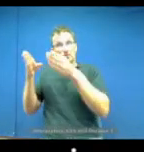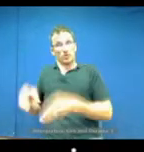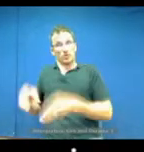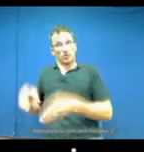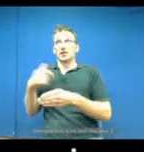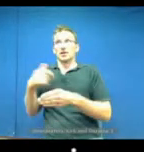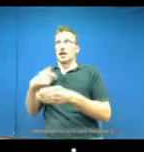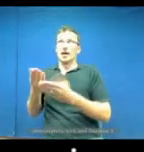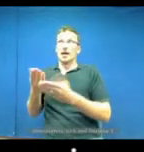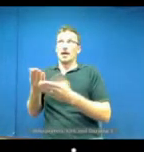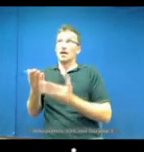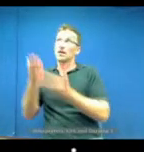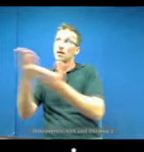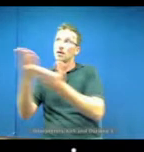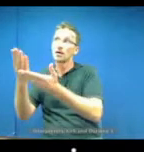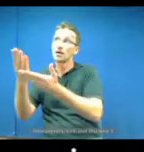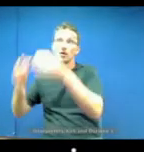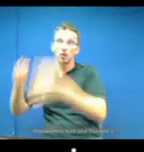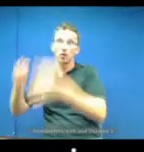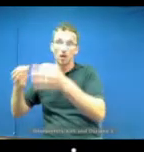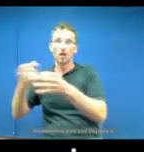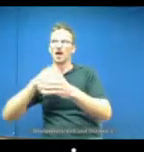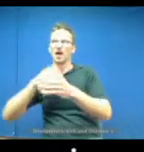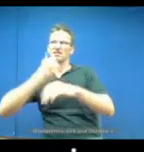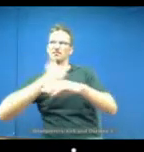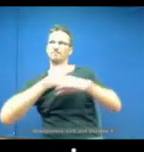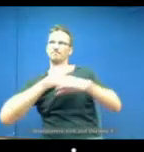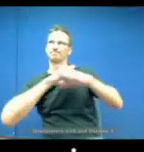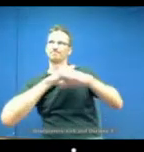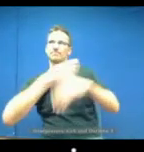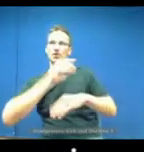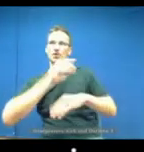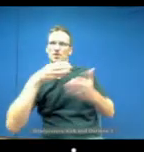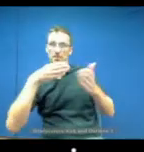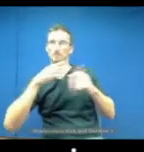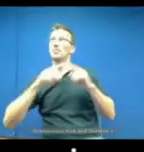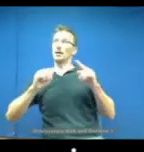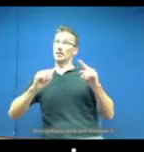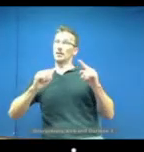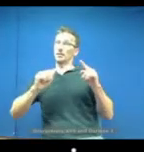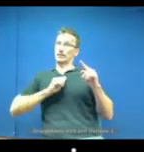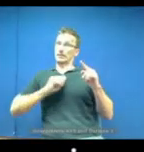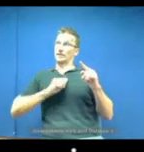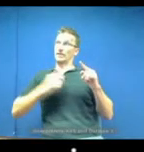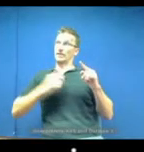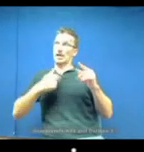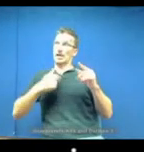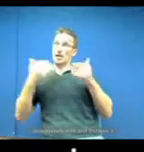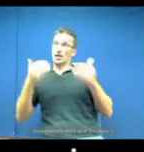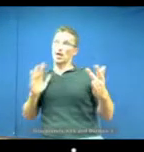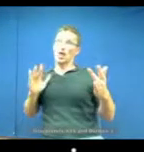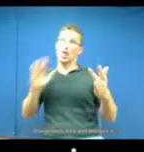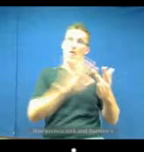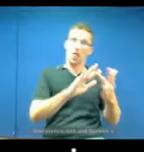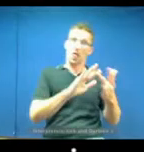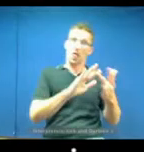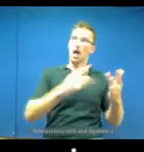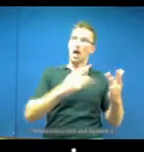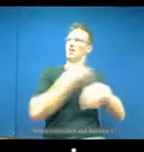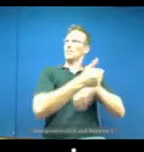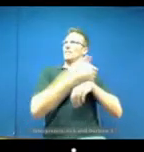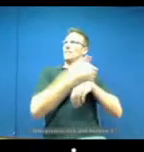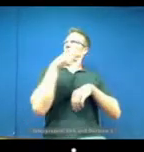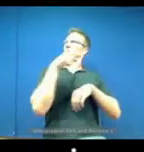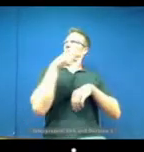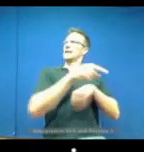initiate contact, then turn around and claim that the respondent violated the protective order, you can see the potential